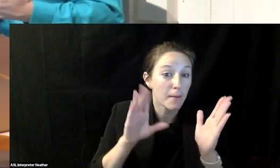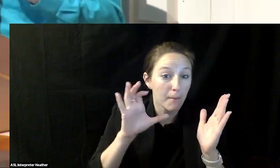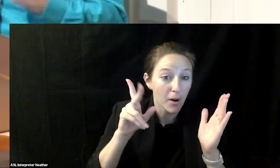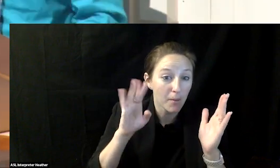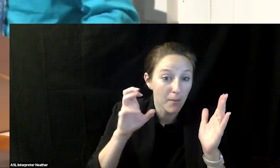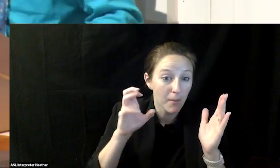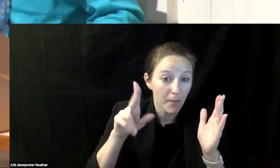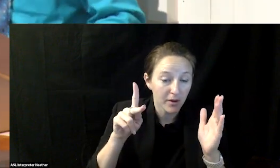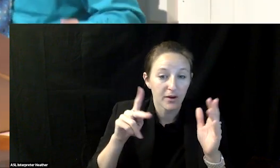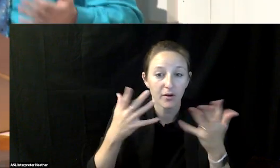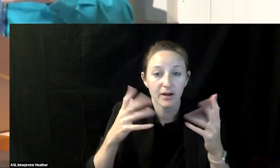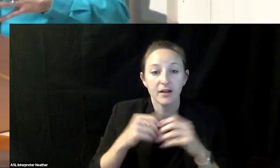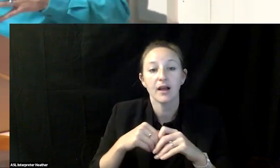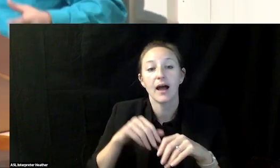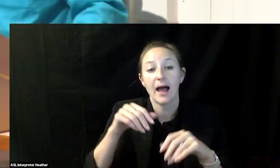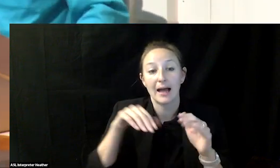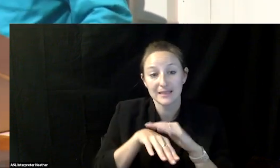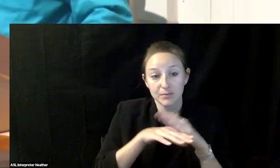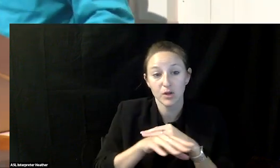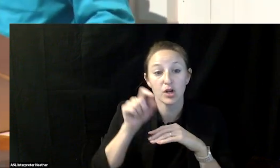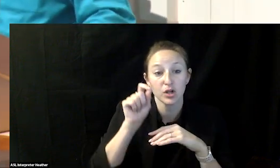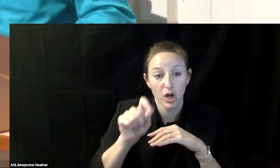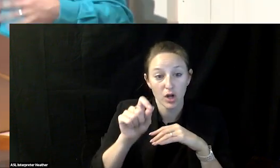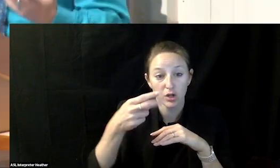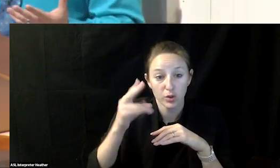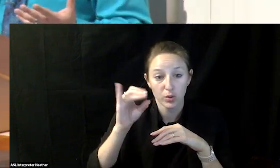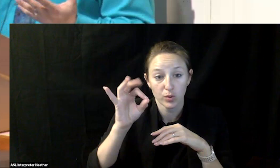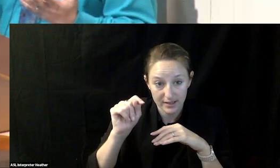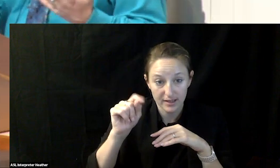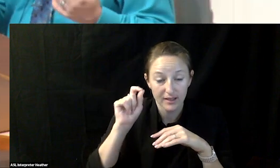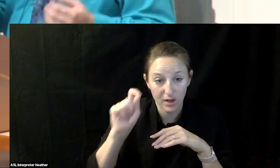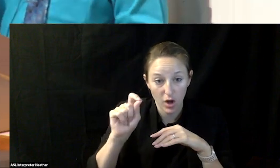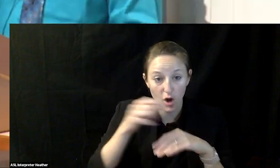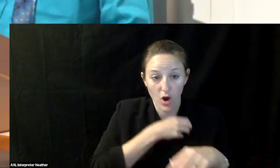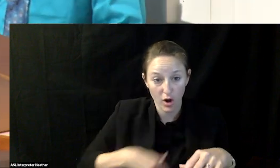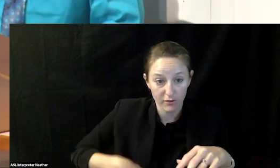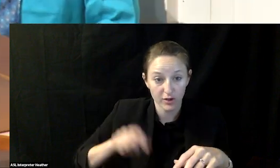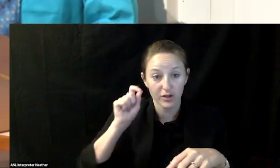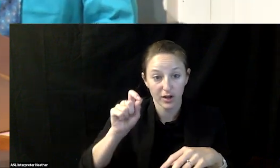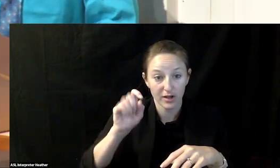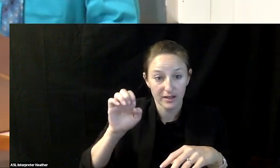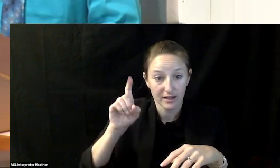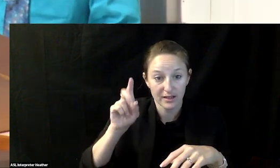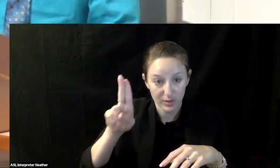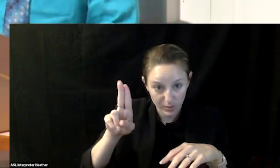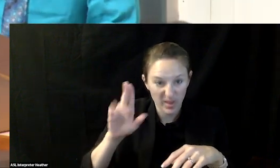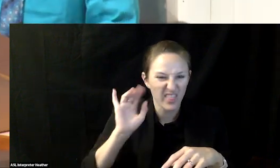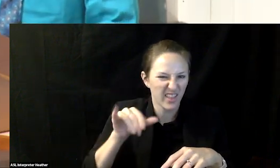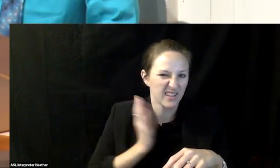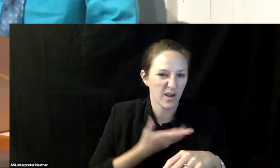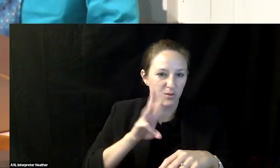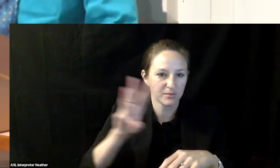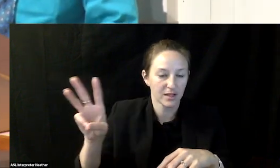accessibility.hewitt, that's H-U-I-T, .harvard.edu is our team's webpage. And the team does a great job